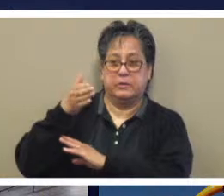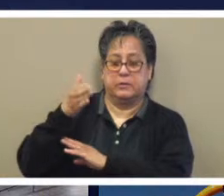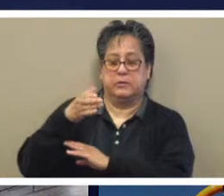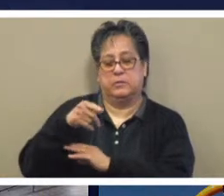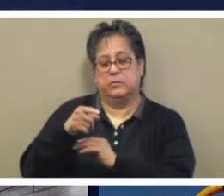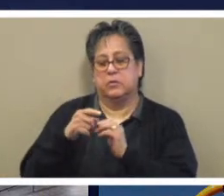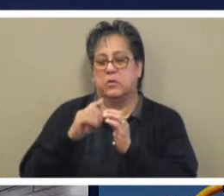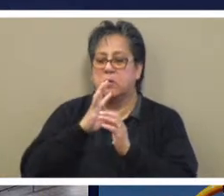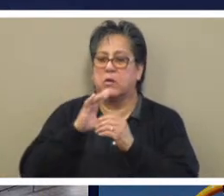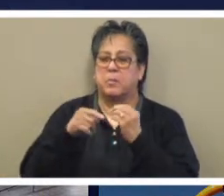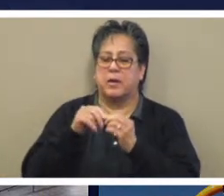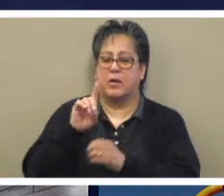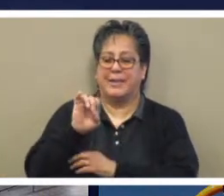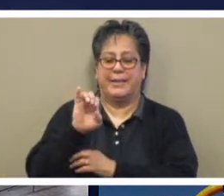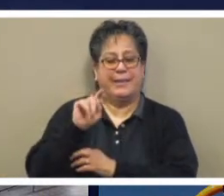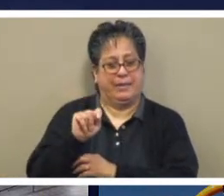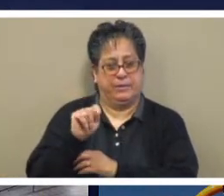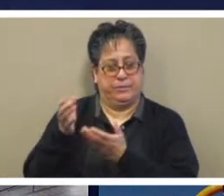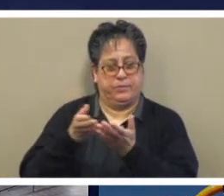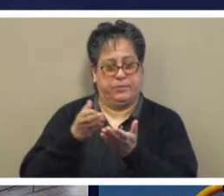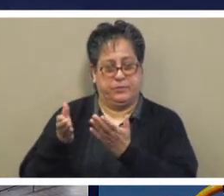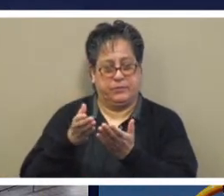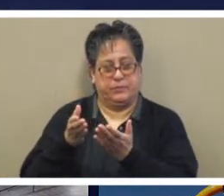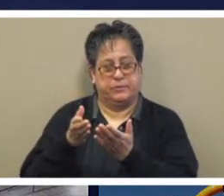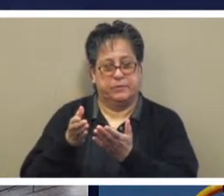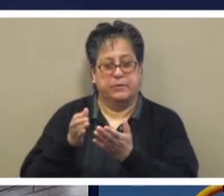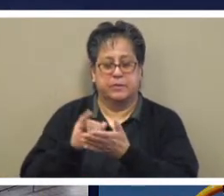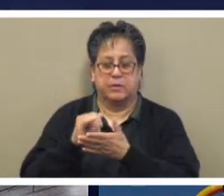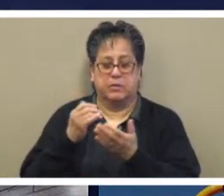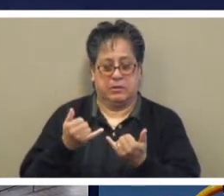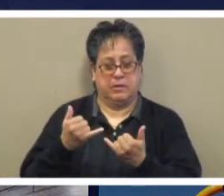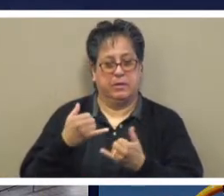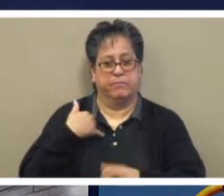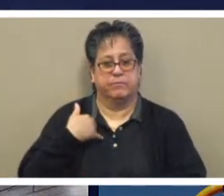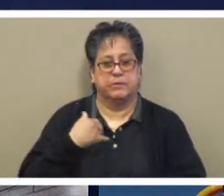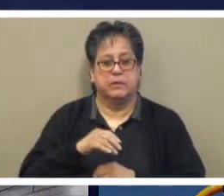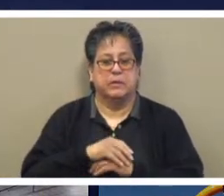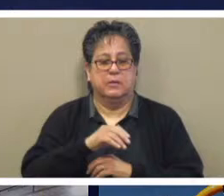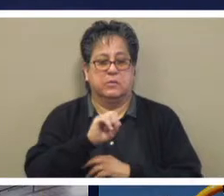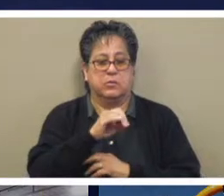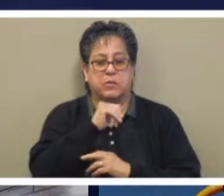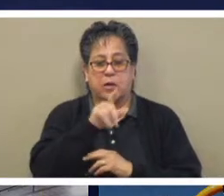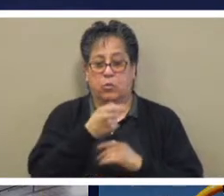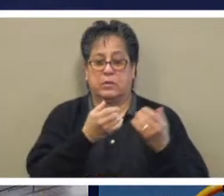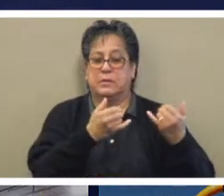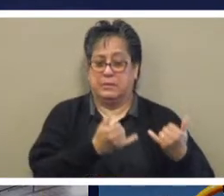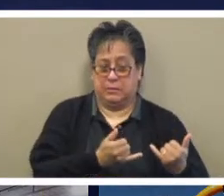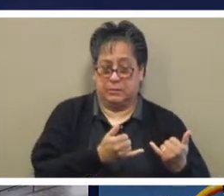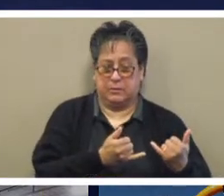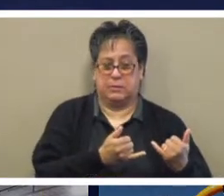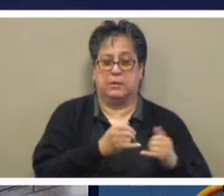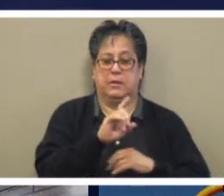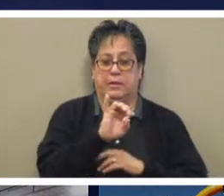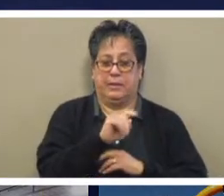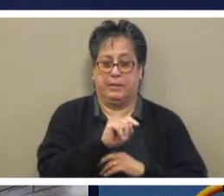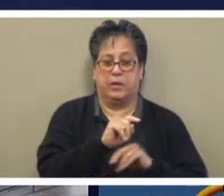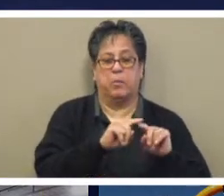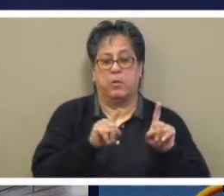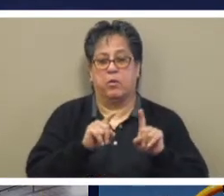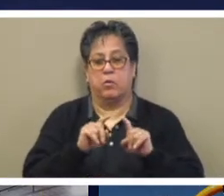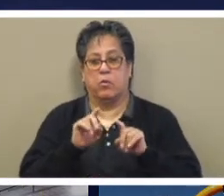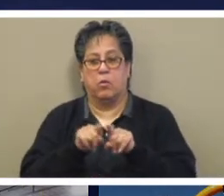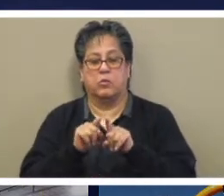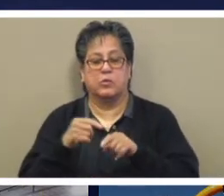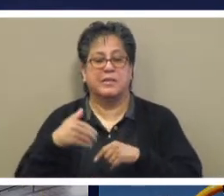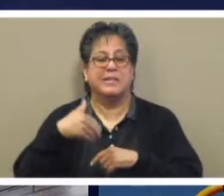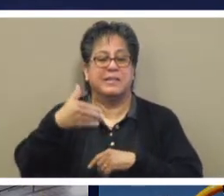debt service related to the capital project funding that we have. So not only existing, looking at our existing debt service, but also looking ahead over the next 5 years.